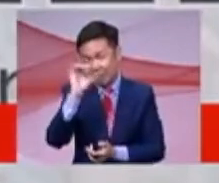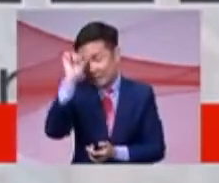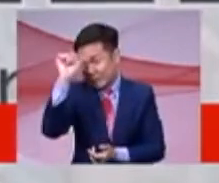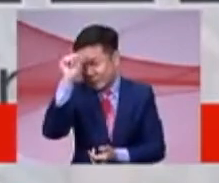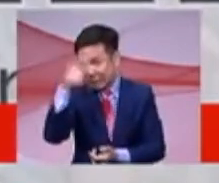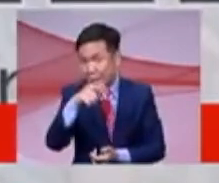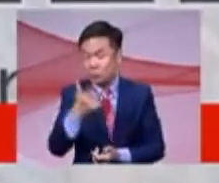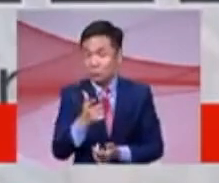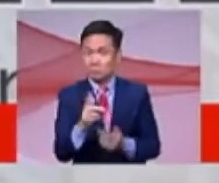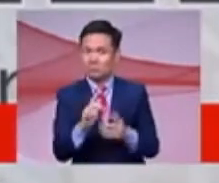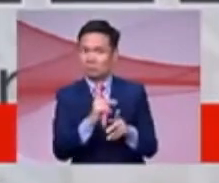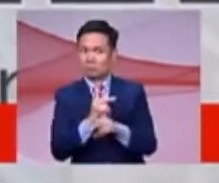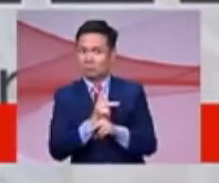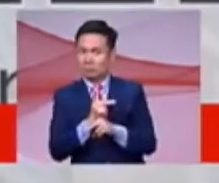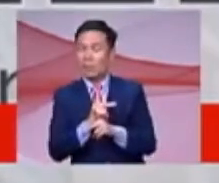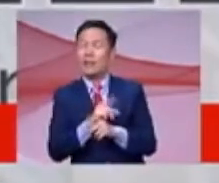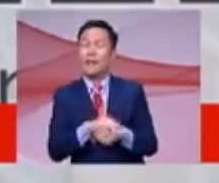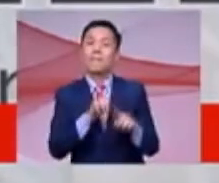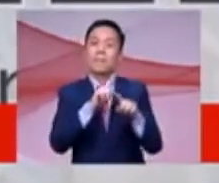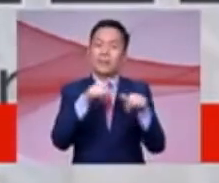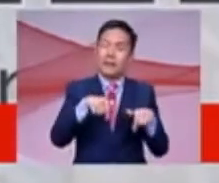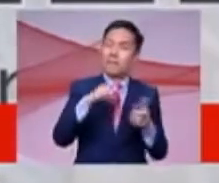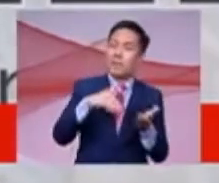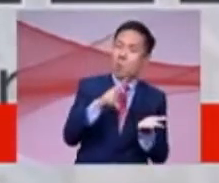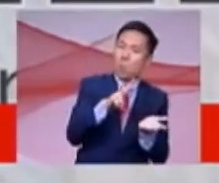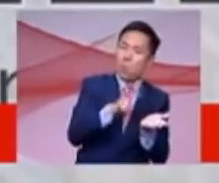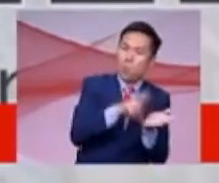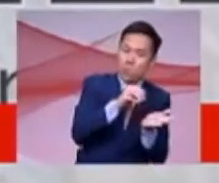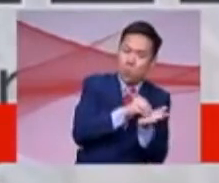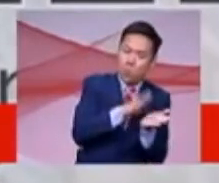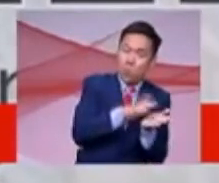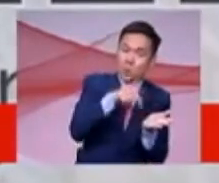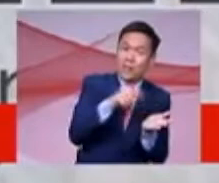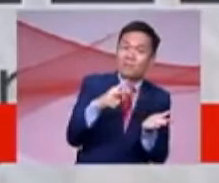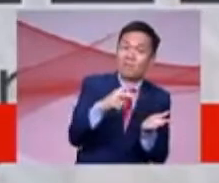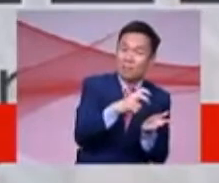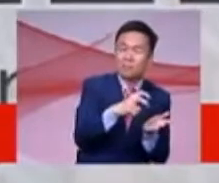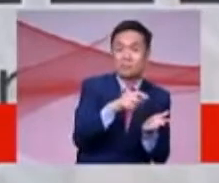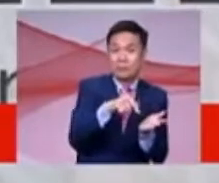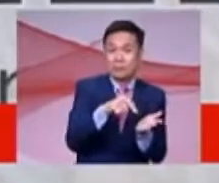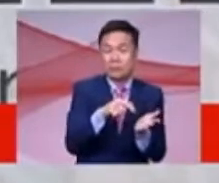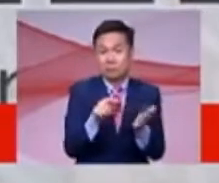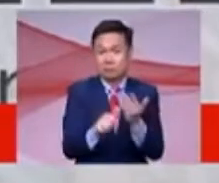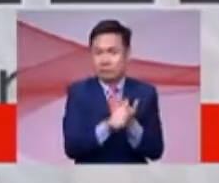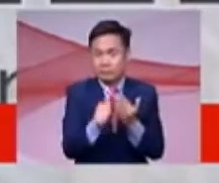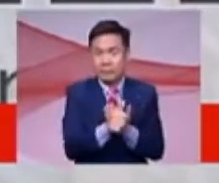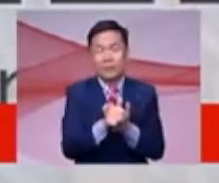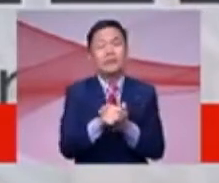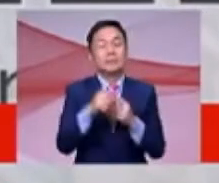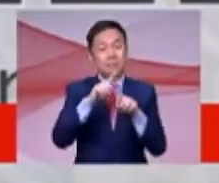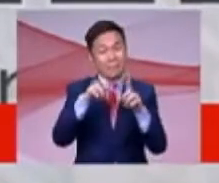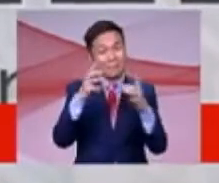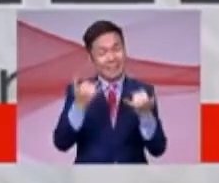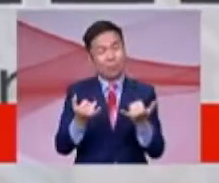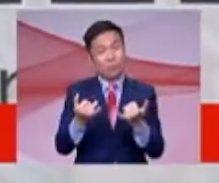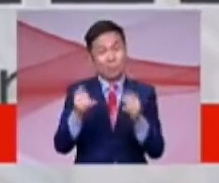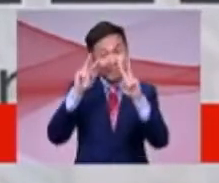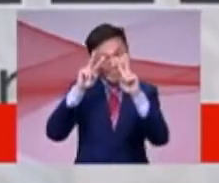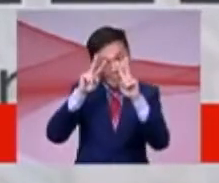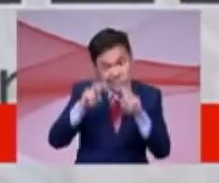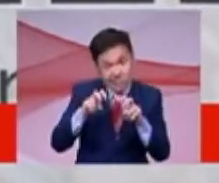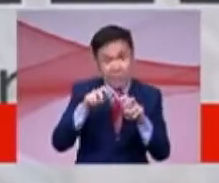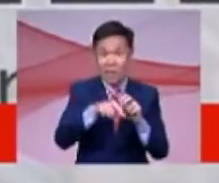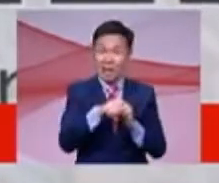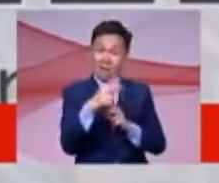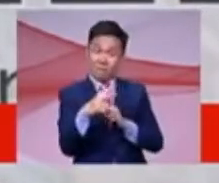variant of concern. But we have not, but we are observing very closely and to look into the